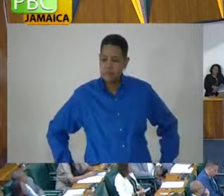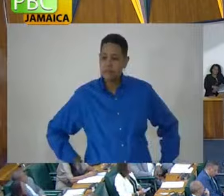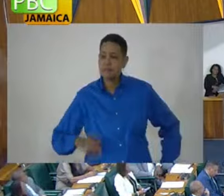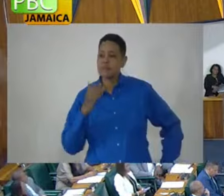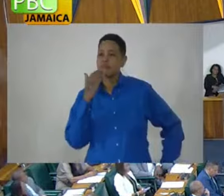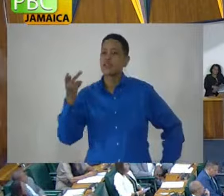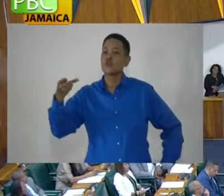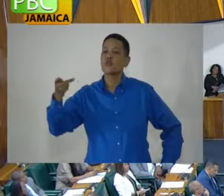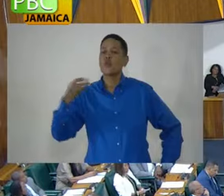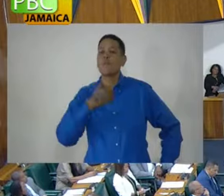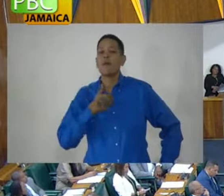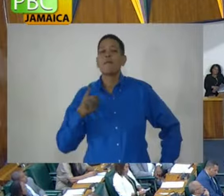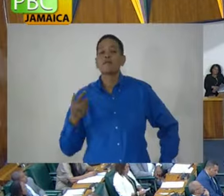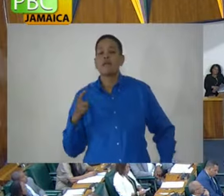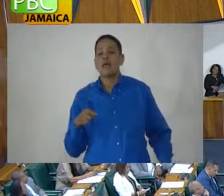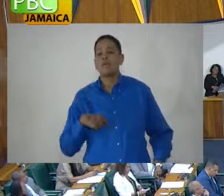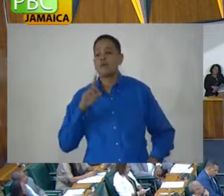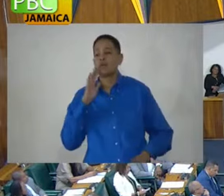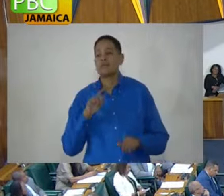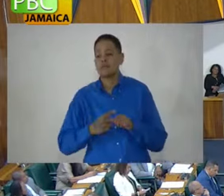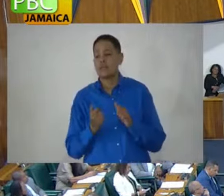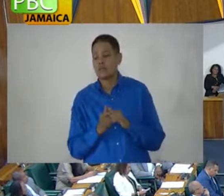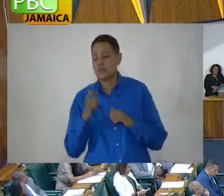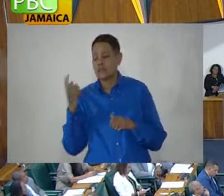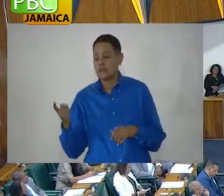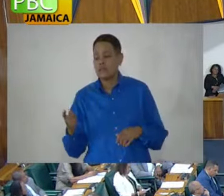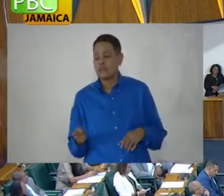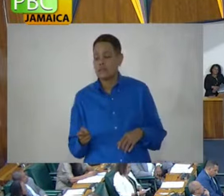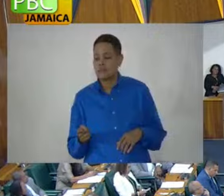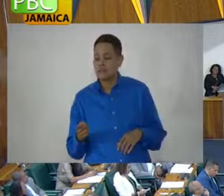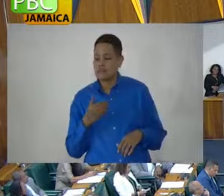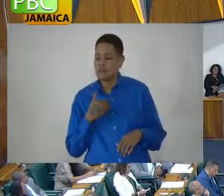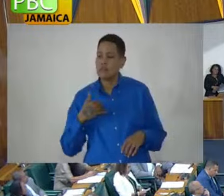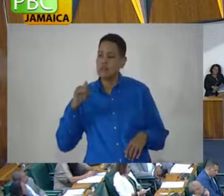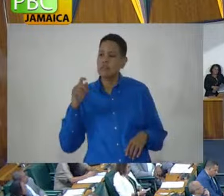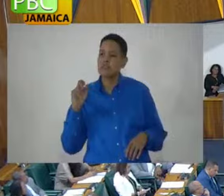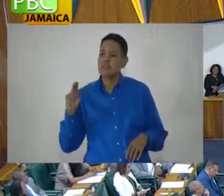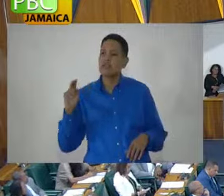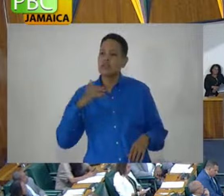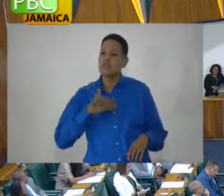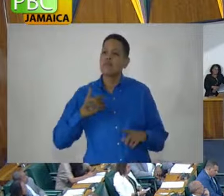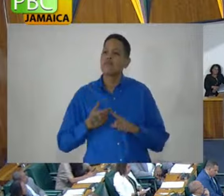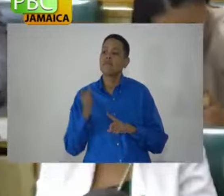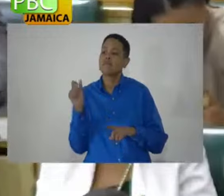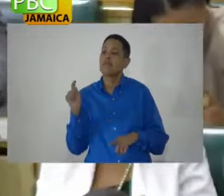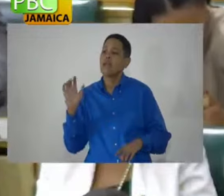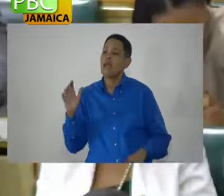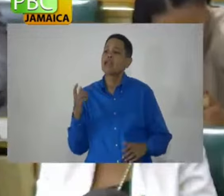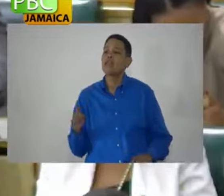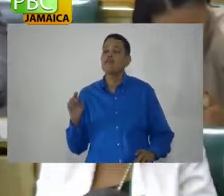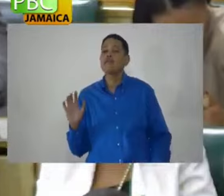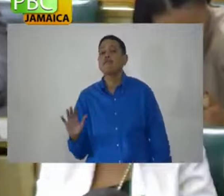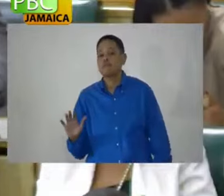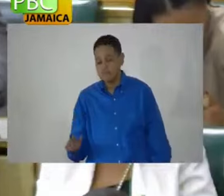Thank you, members. I will start with Member Jackson, member from St. Catherine.